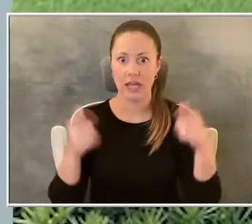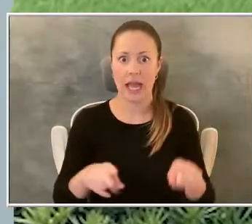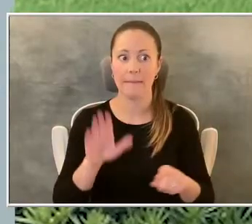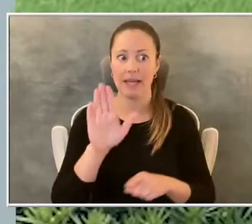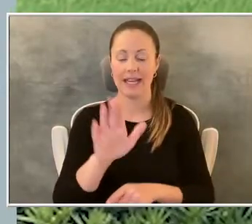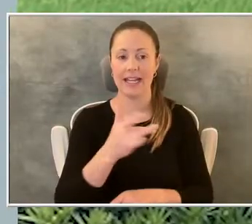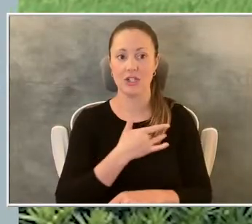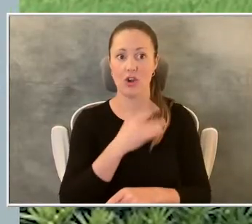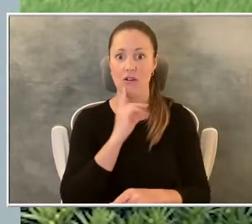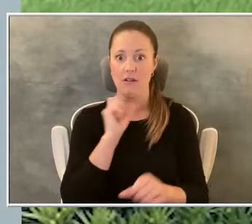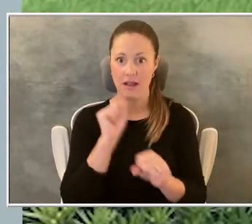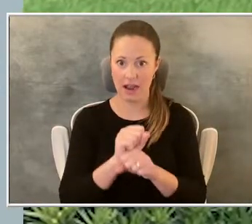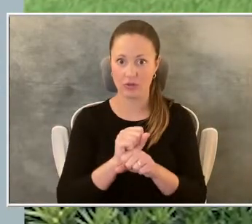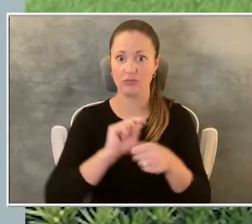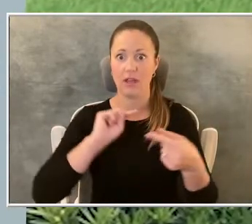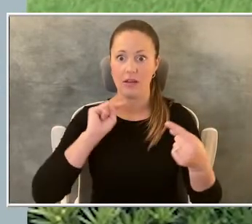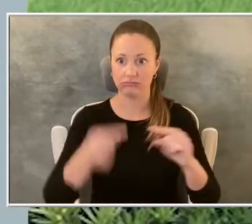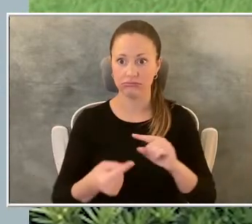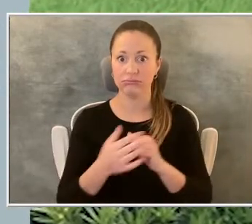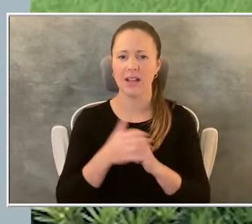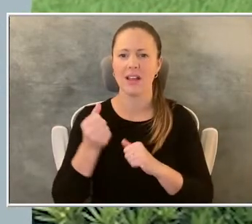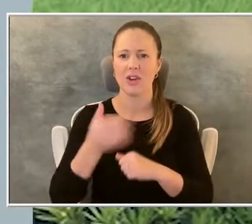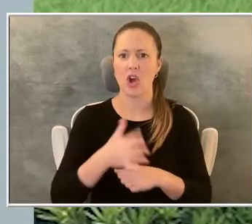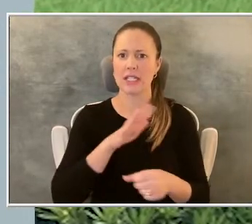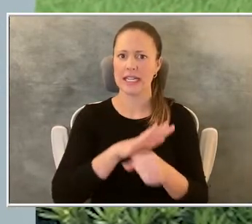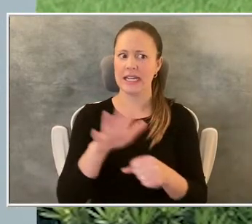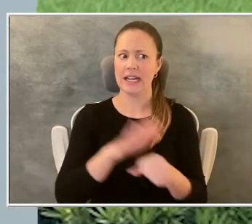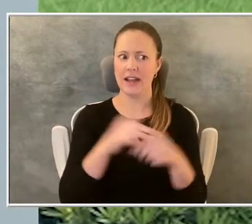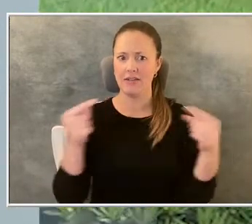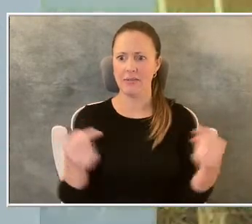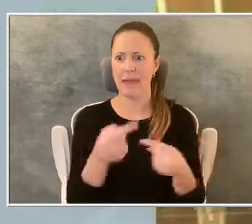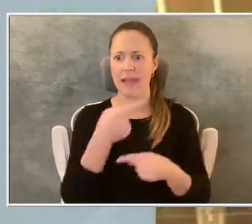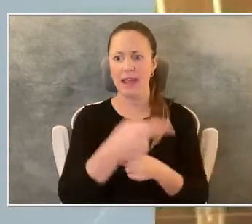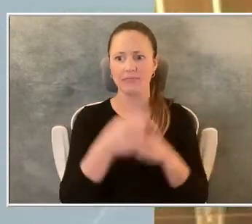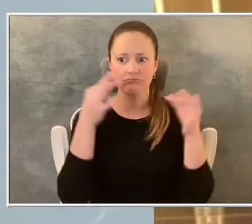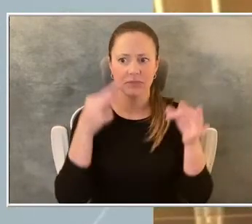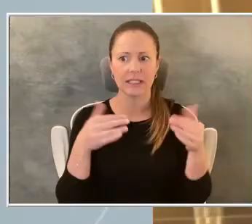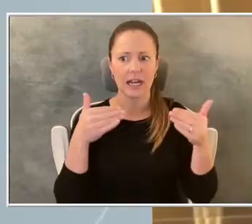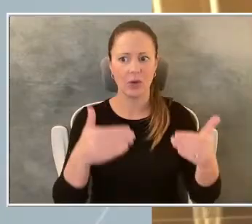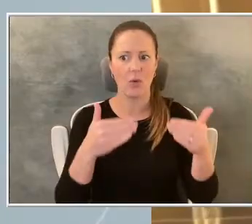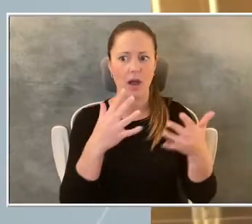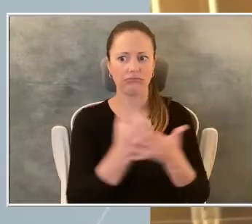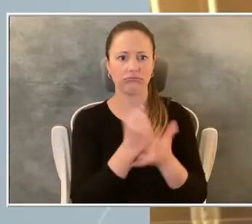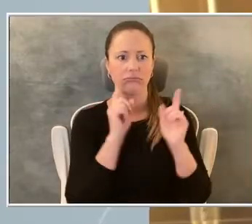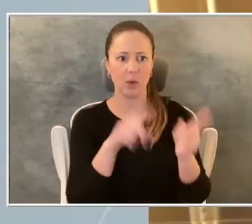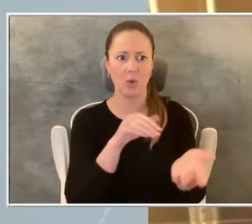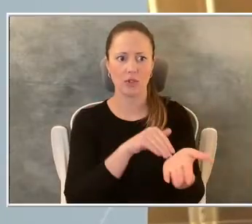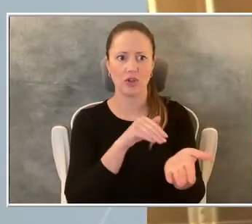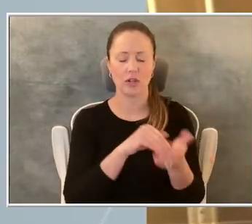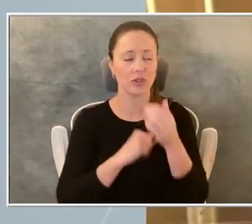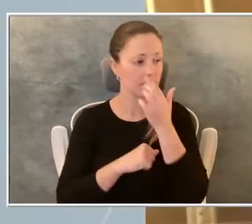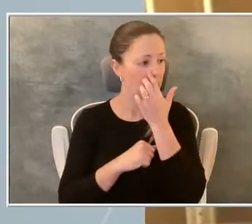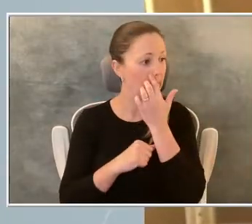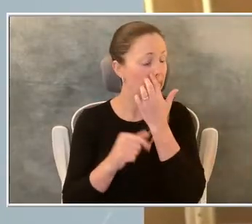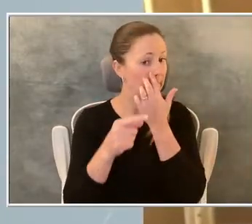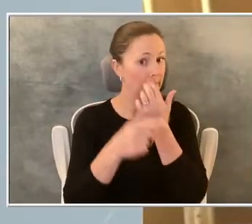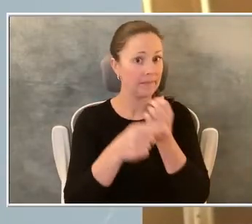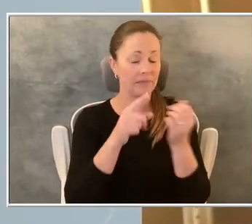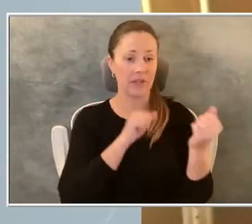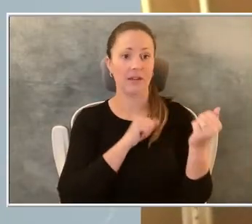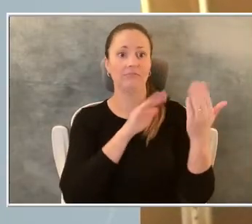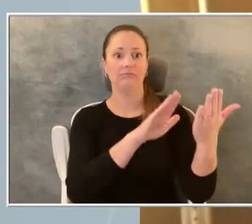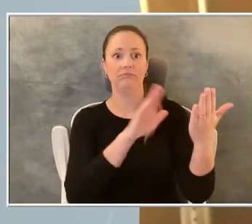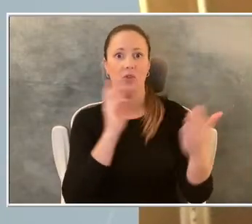hurt, causing enough pain that it sent him to go see the doctor. And soon he found out that he was facing his own